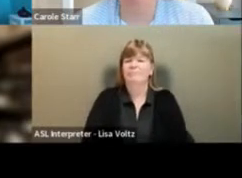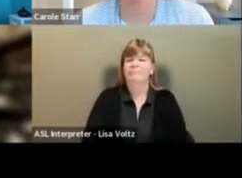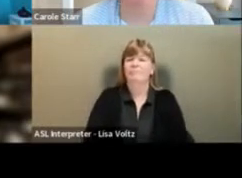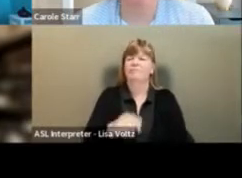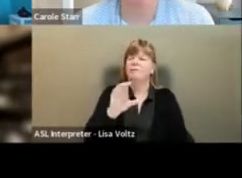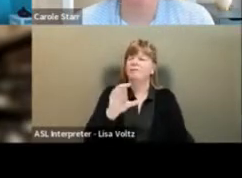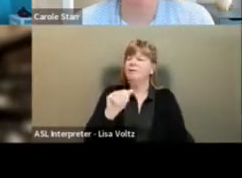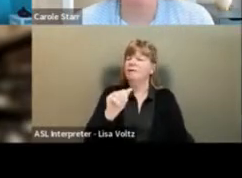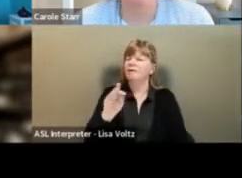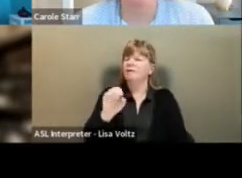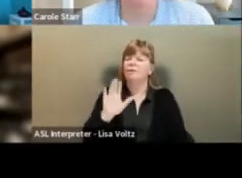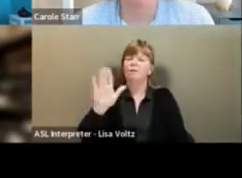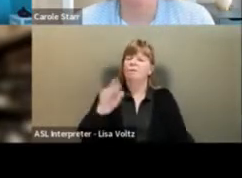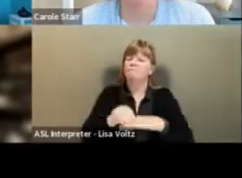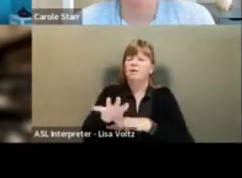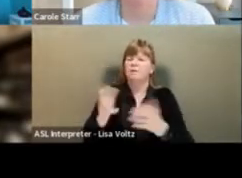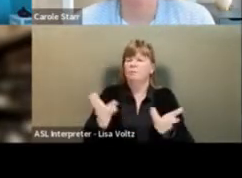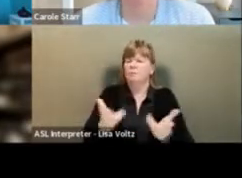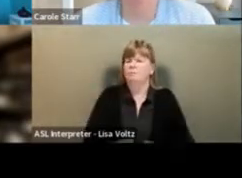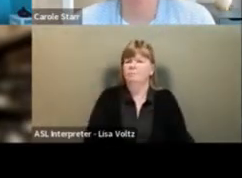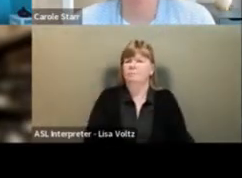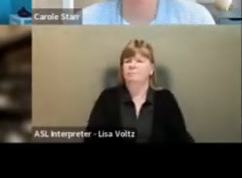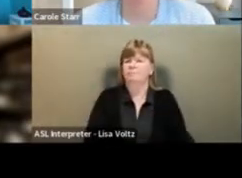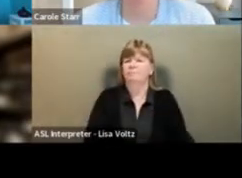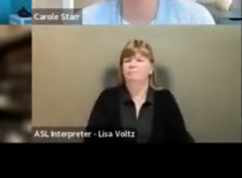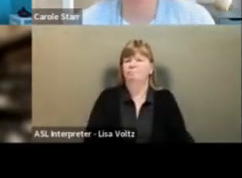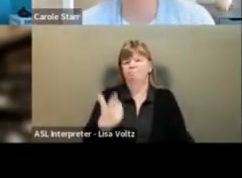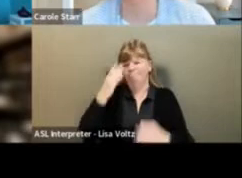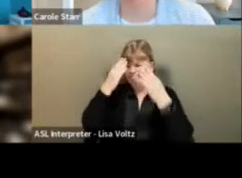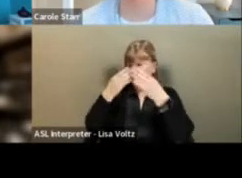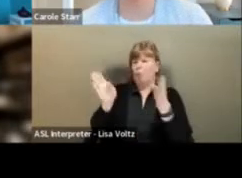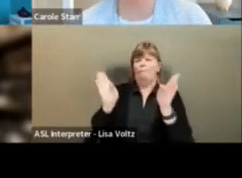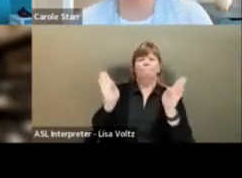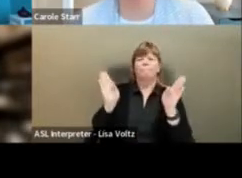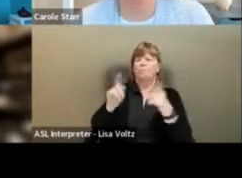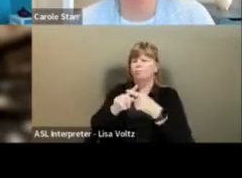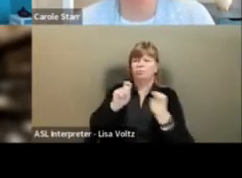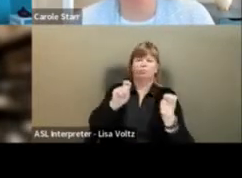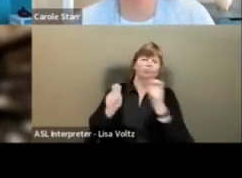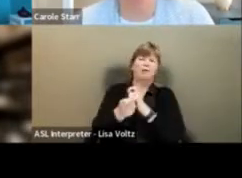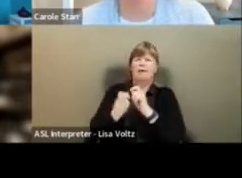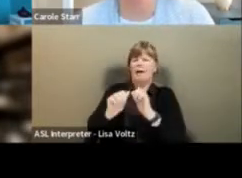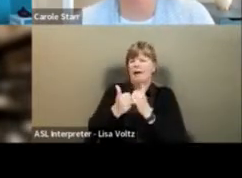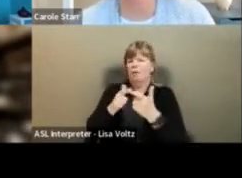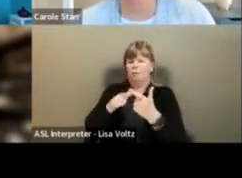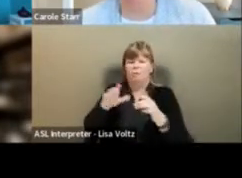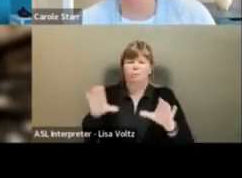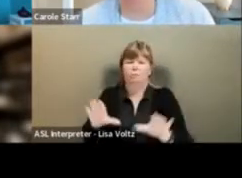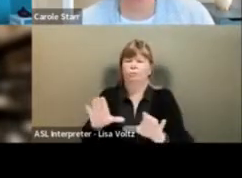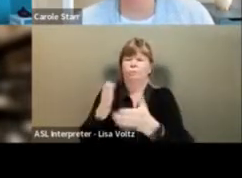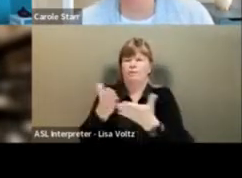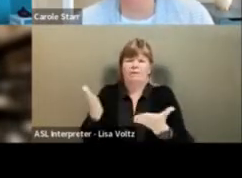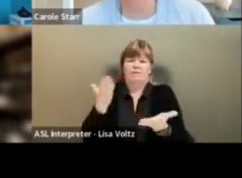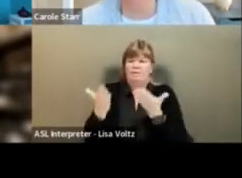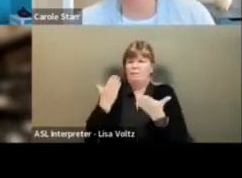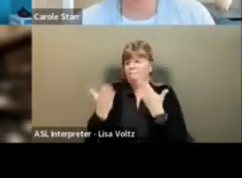Carol, what would your advice be? Be open to redesigning how things are done. That could be